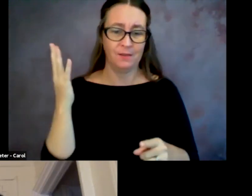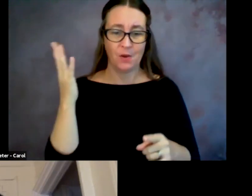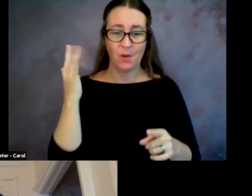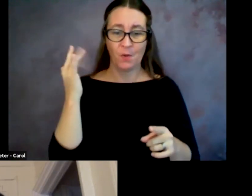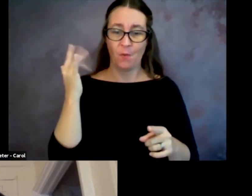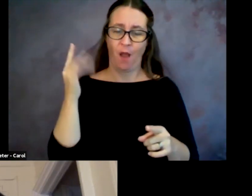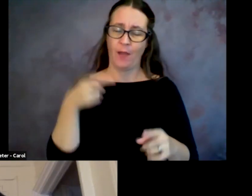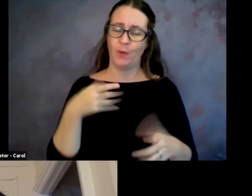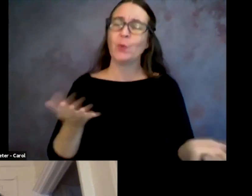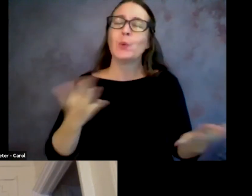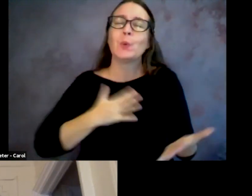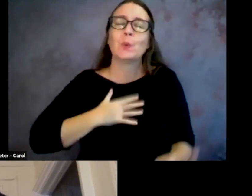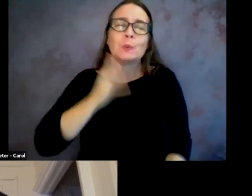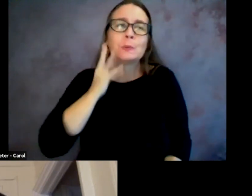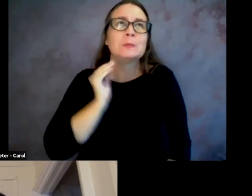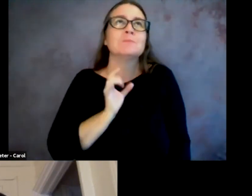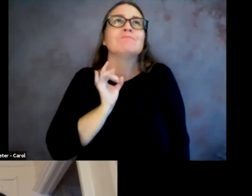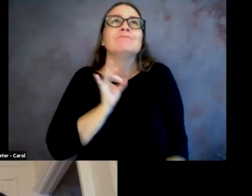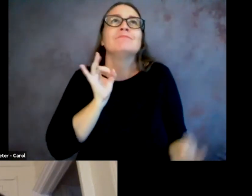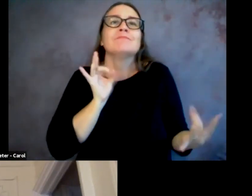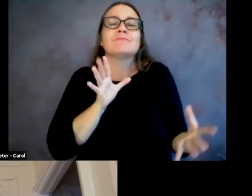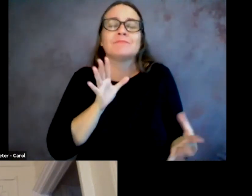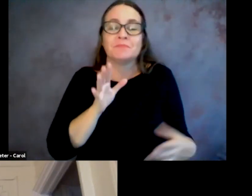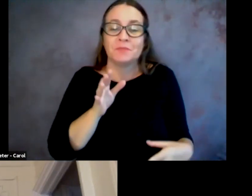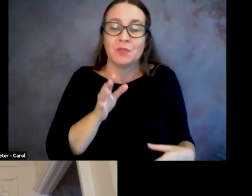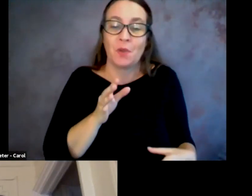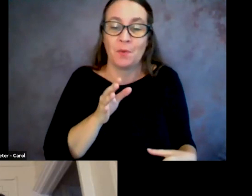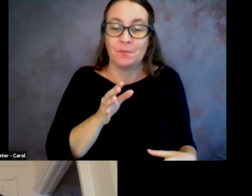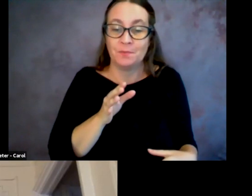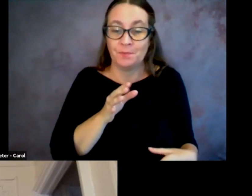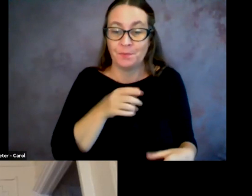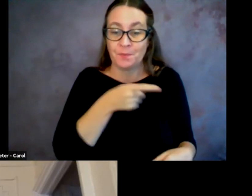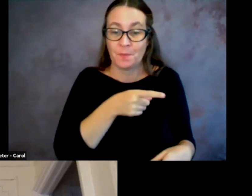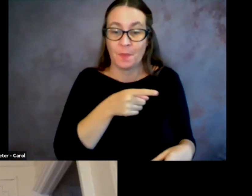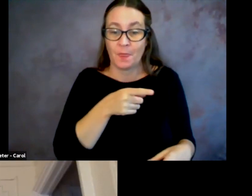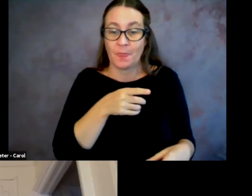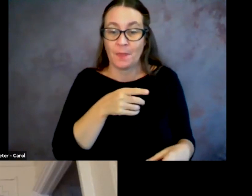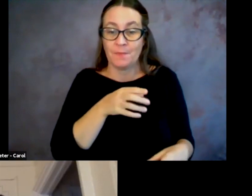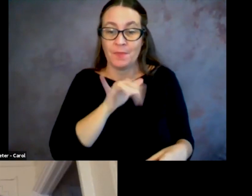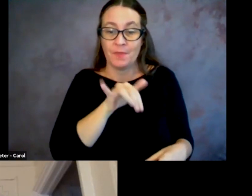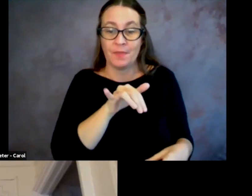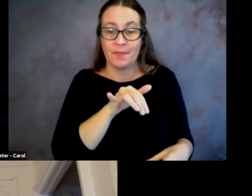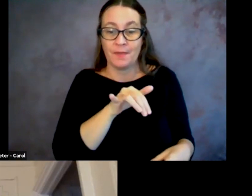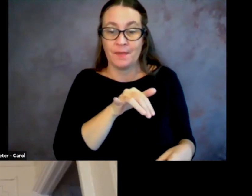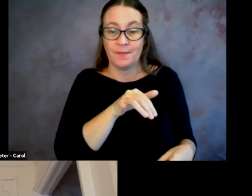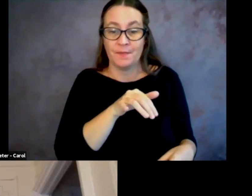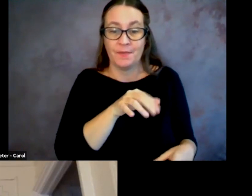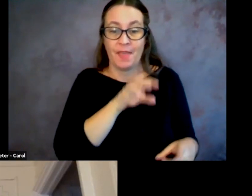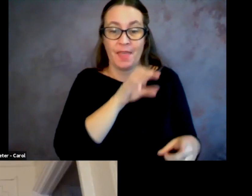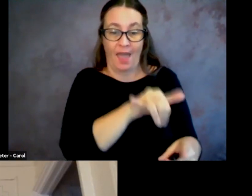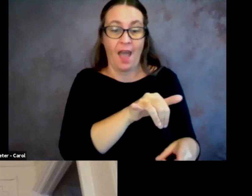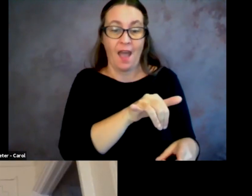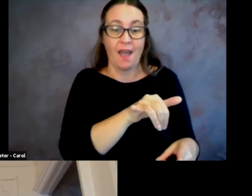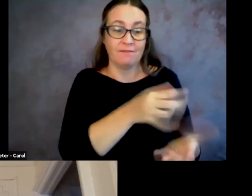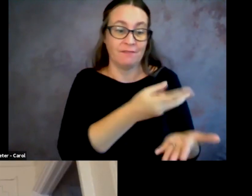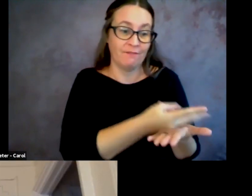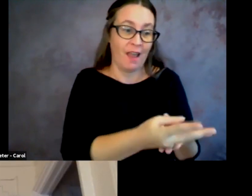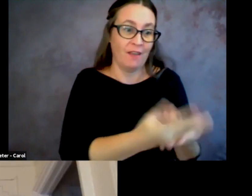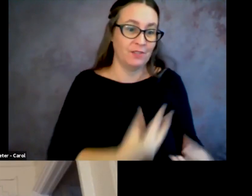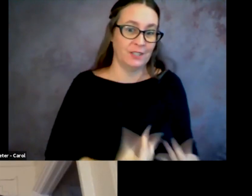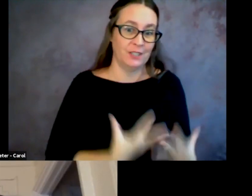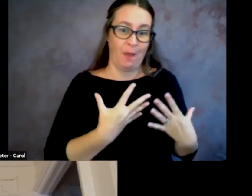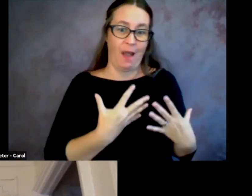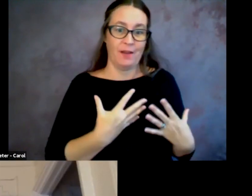so good. So in a way, the script was actually the one that inspired the